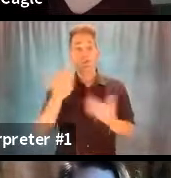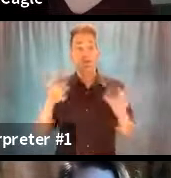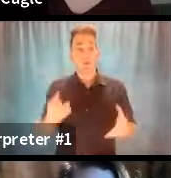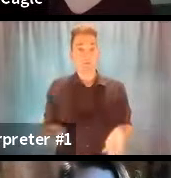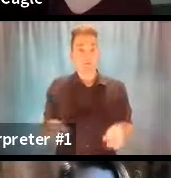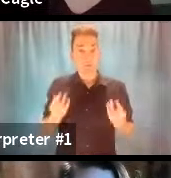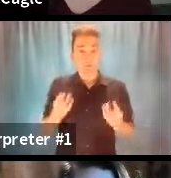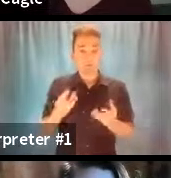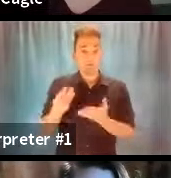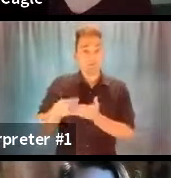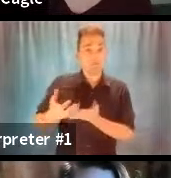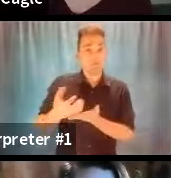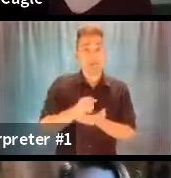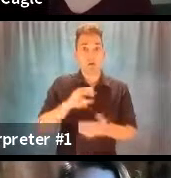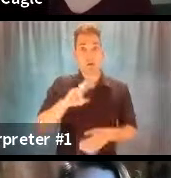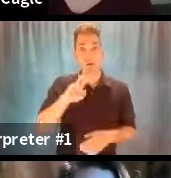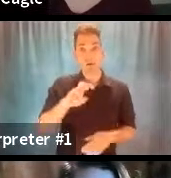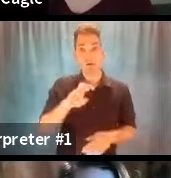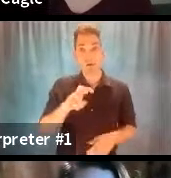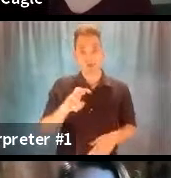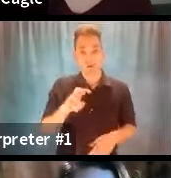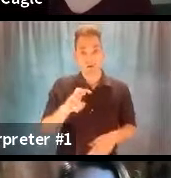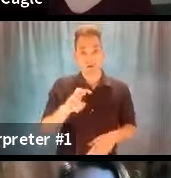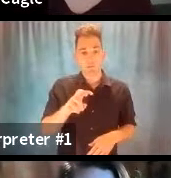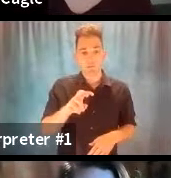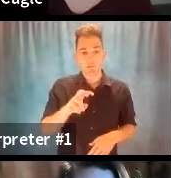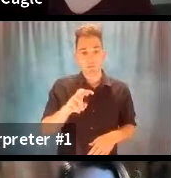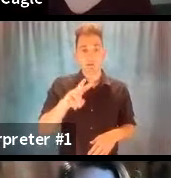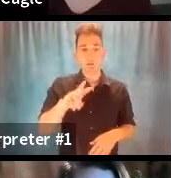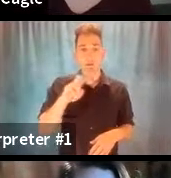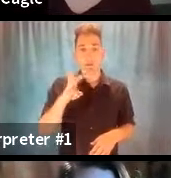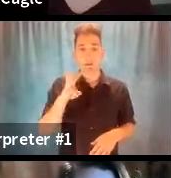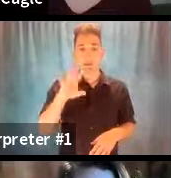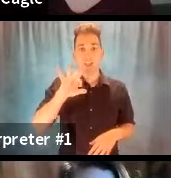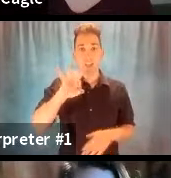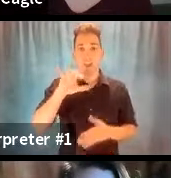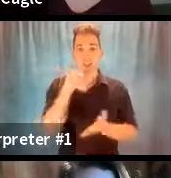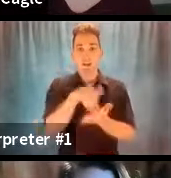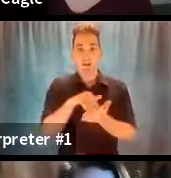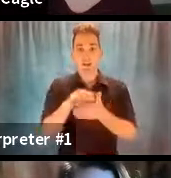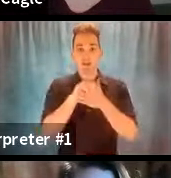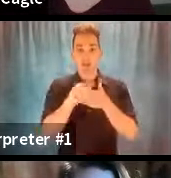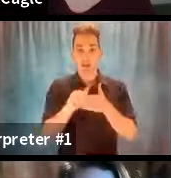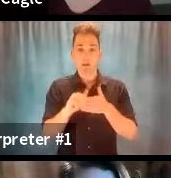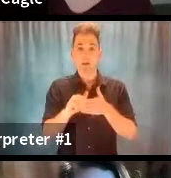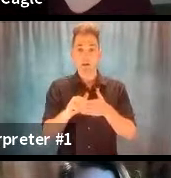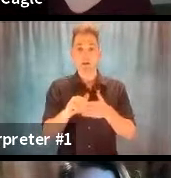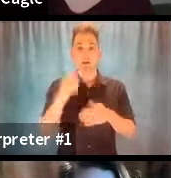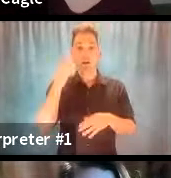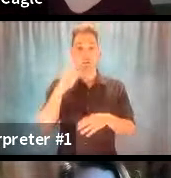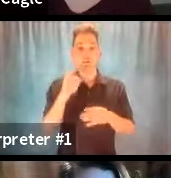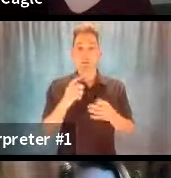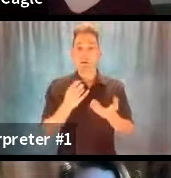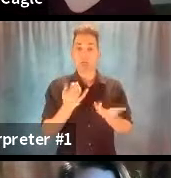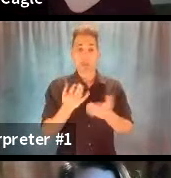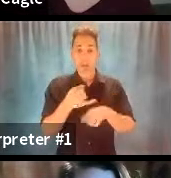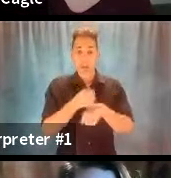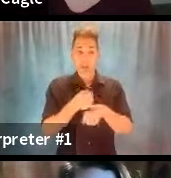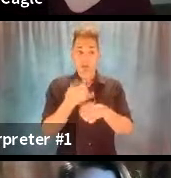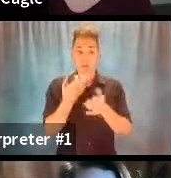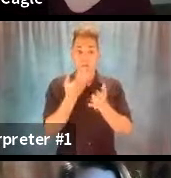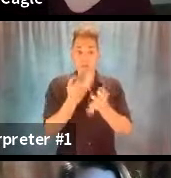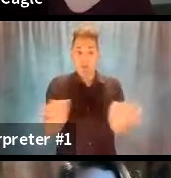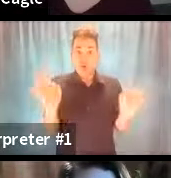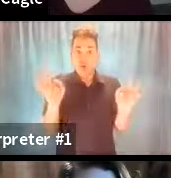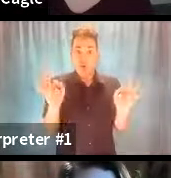$268,000 in donations or interest-free loans from private individuals. And we're doing 2 buildings as a model